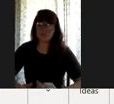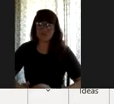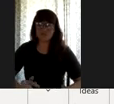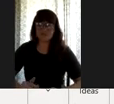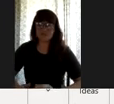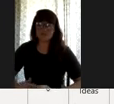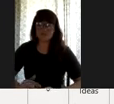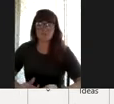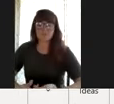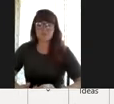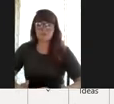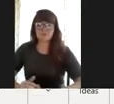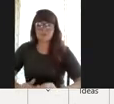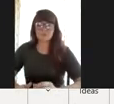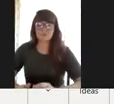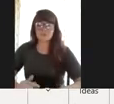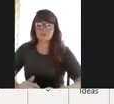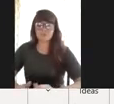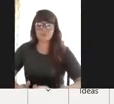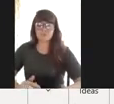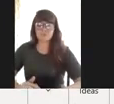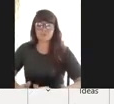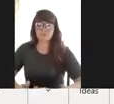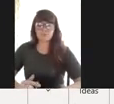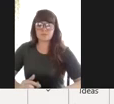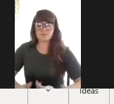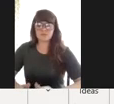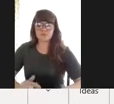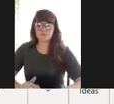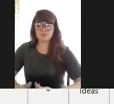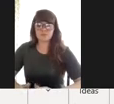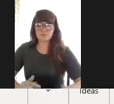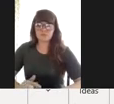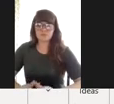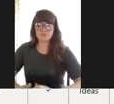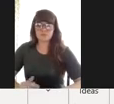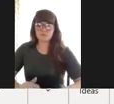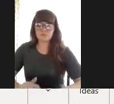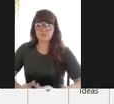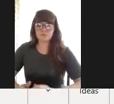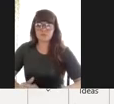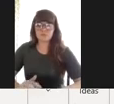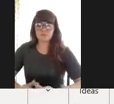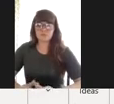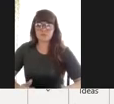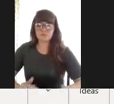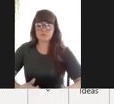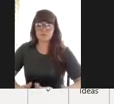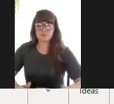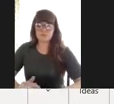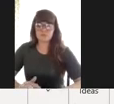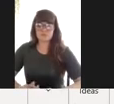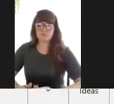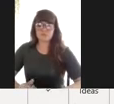grace guy, he wrote a book called Grace, Salvation, and Discipleship. And he divides up the chart into A truth and B truth.